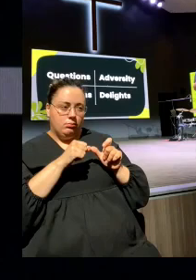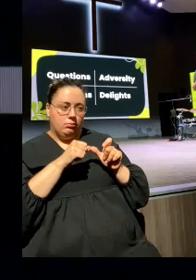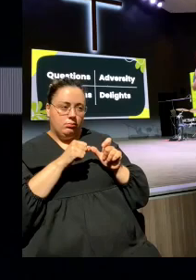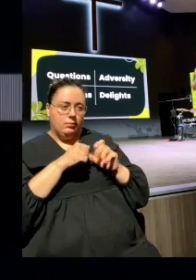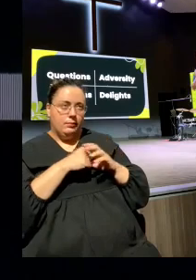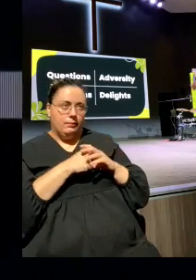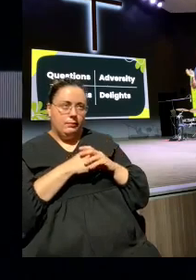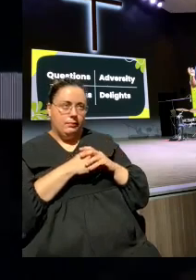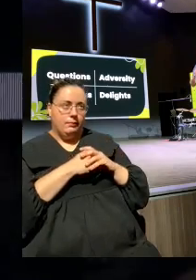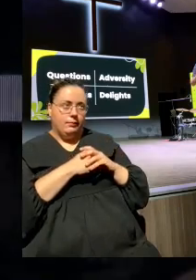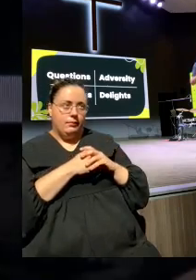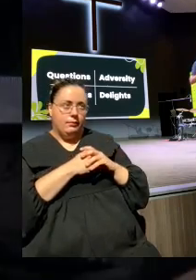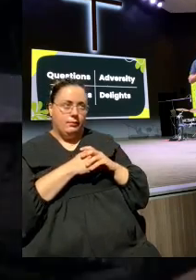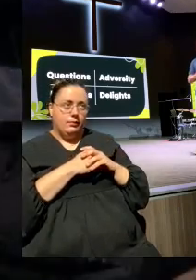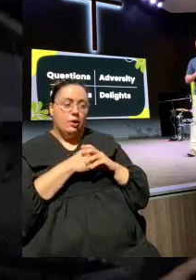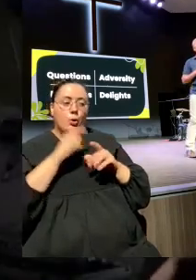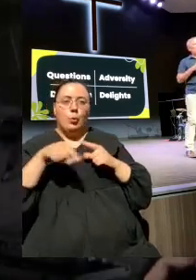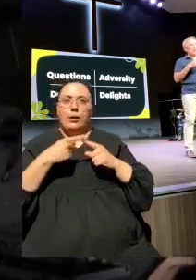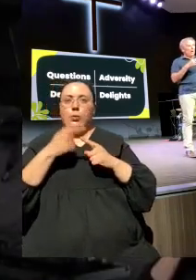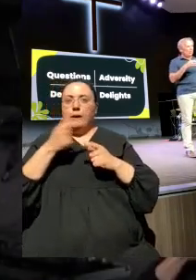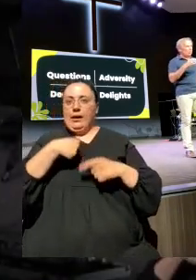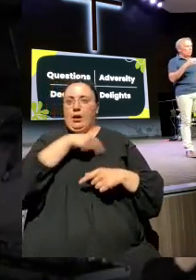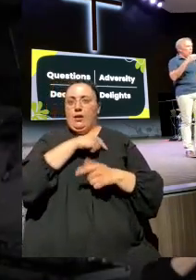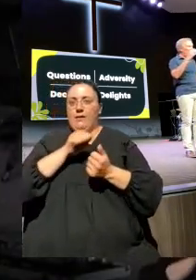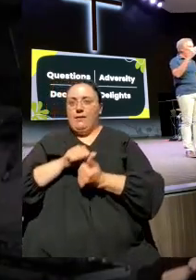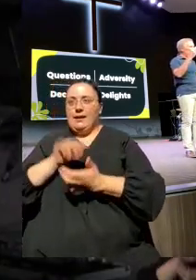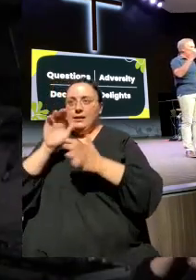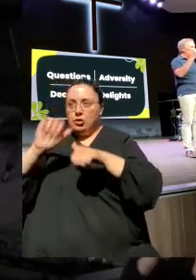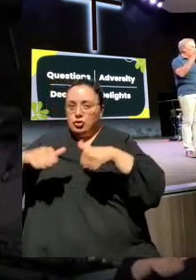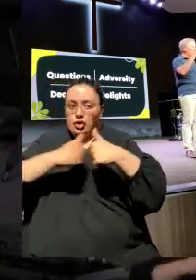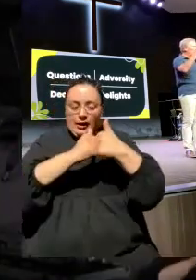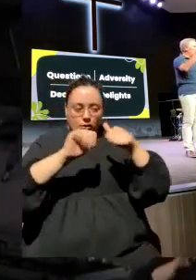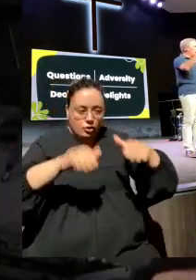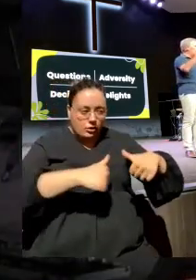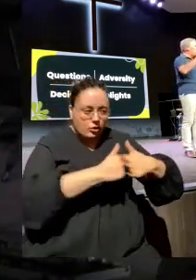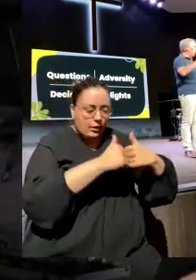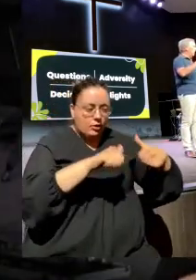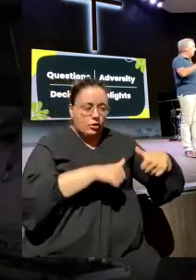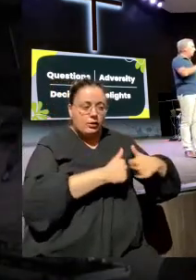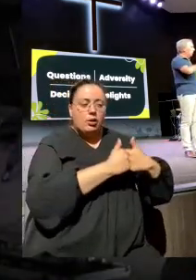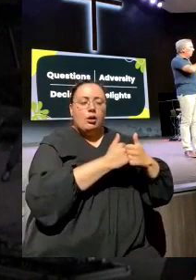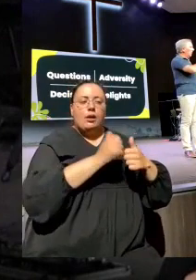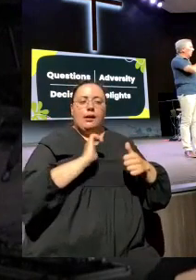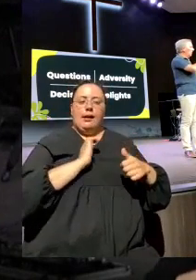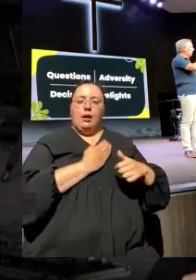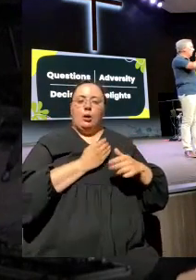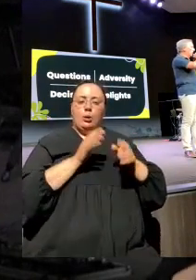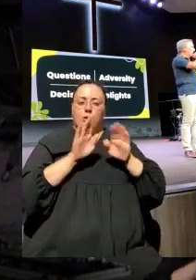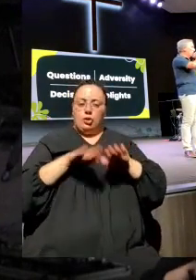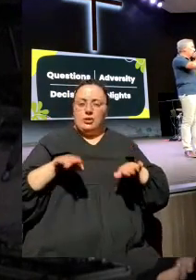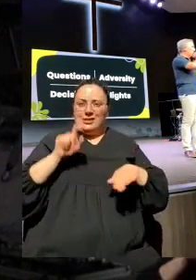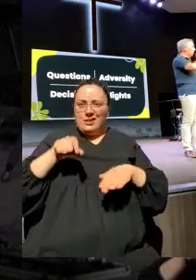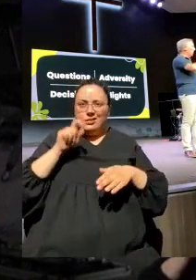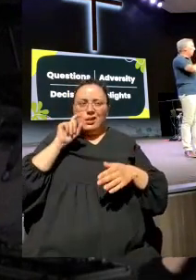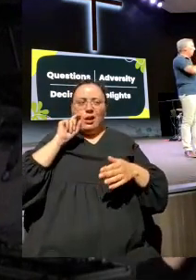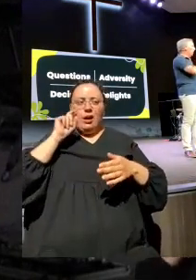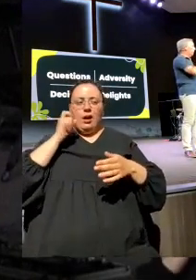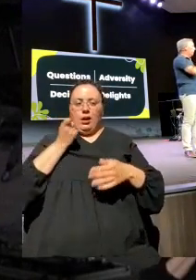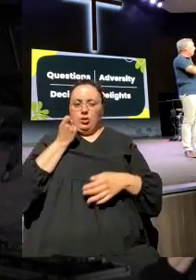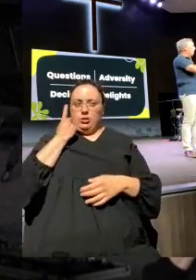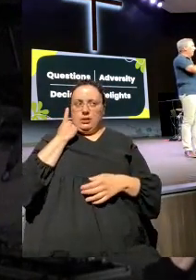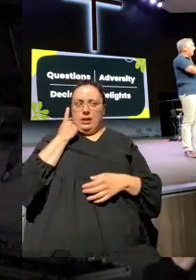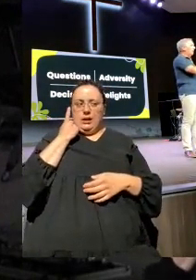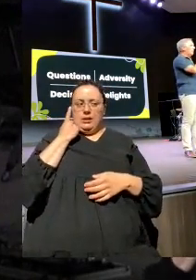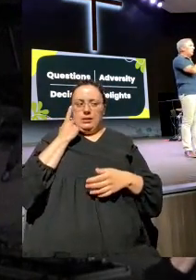They want to know that when we're facing challenging times, how do we rise up to face the challenge? One of my own journey of